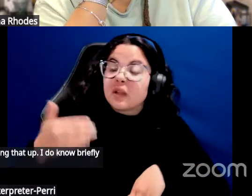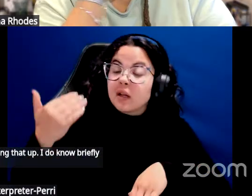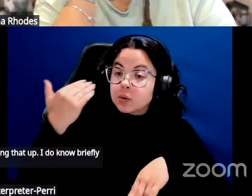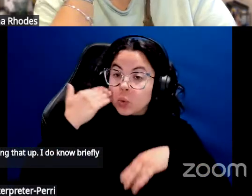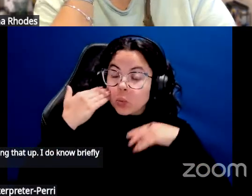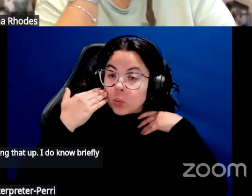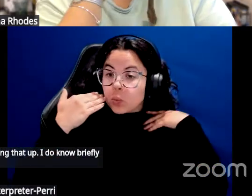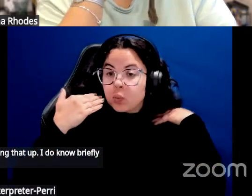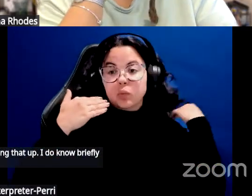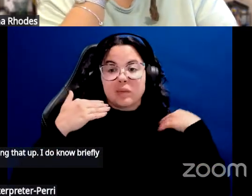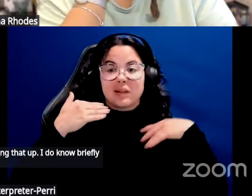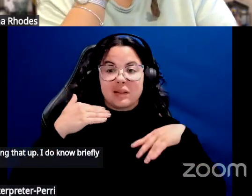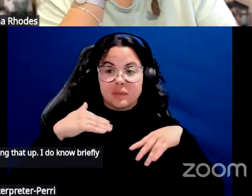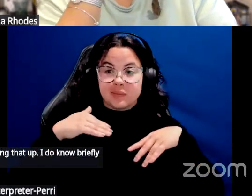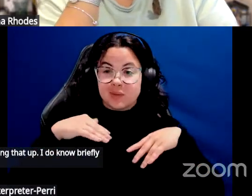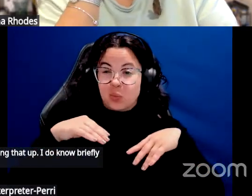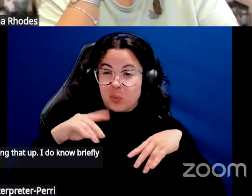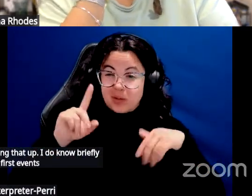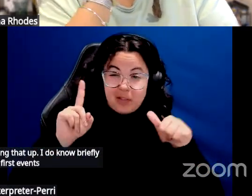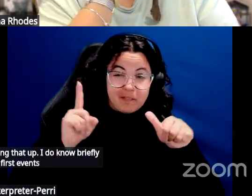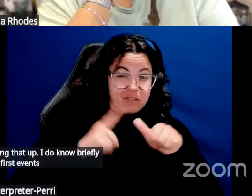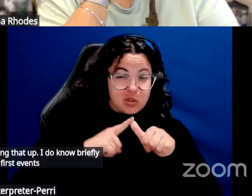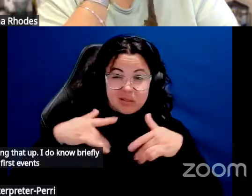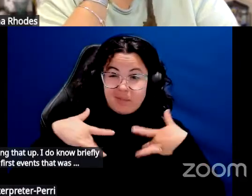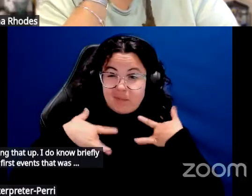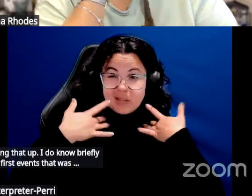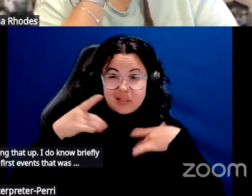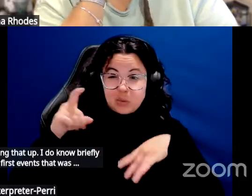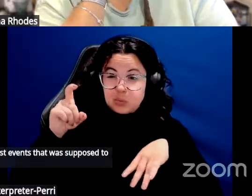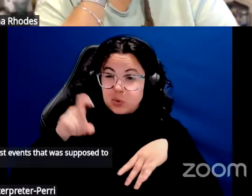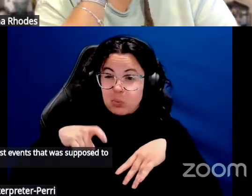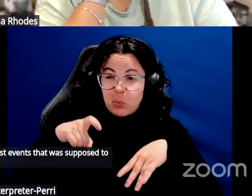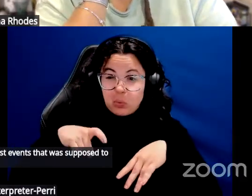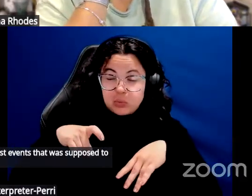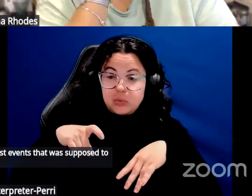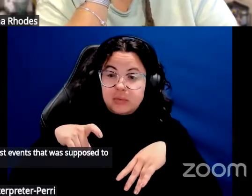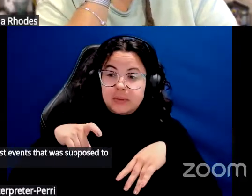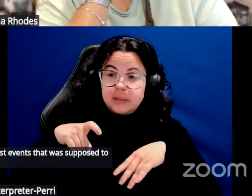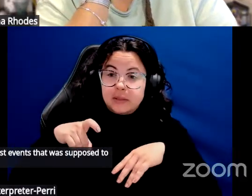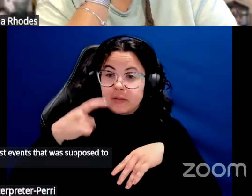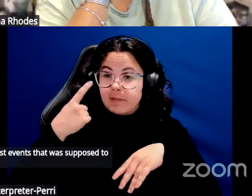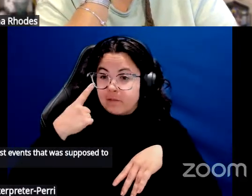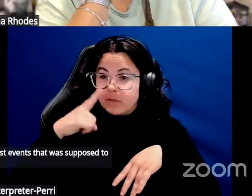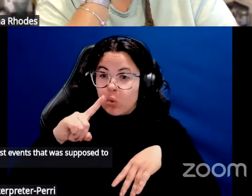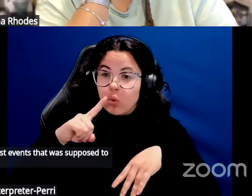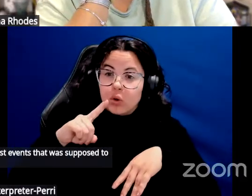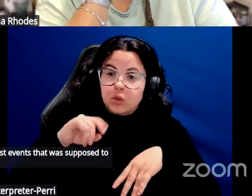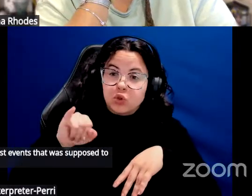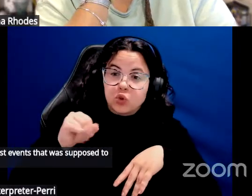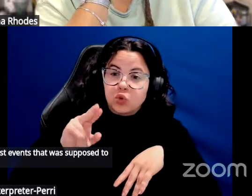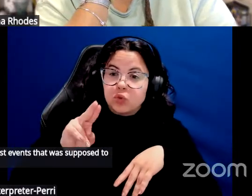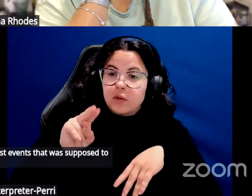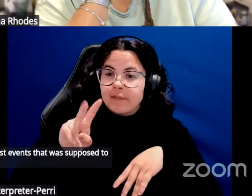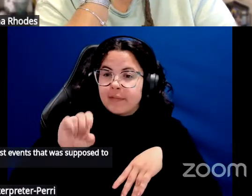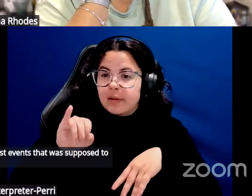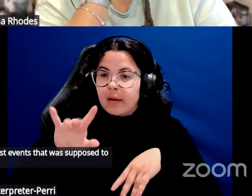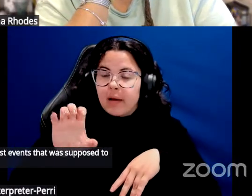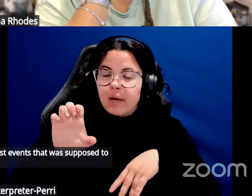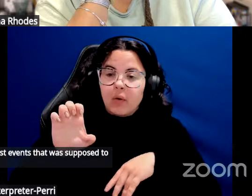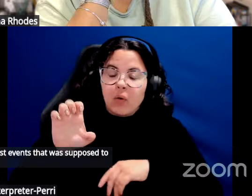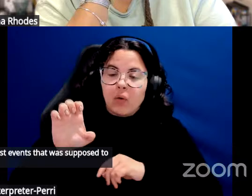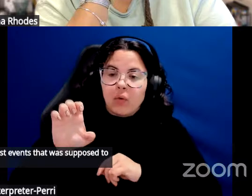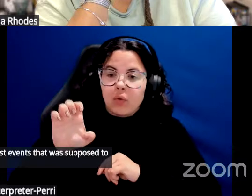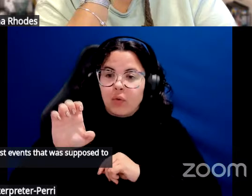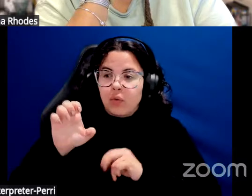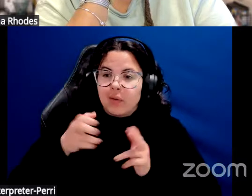know that it was one of the first events that was supposed to be held for the juveniles, like